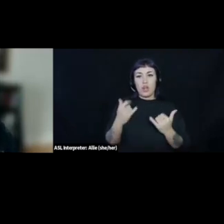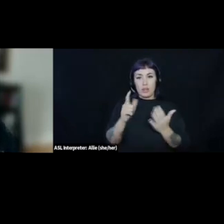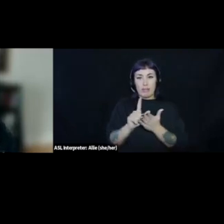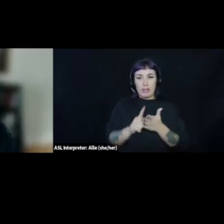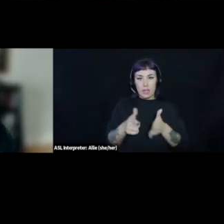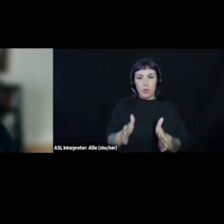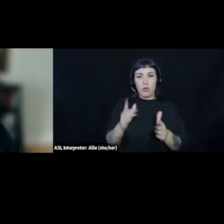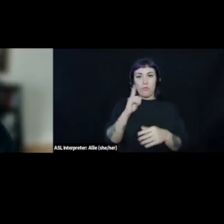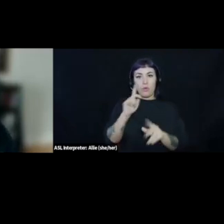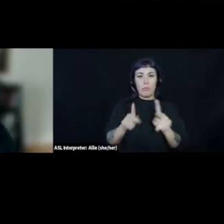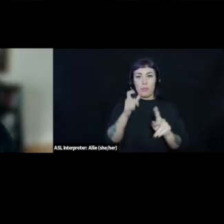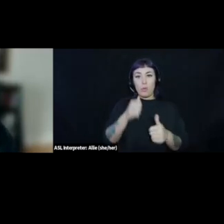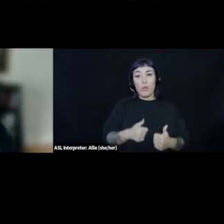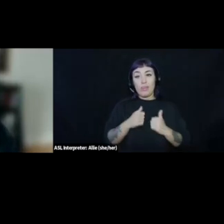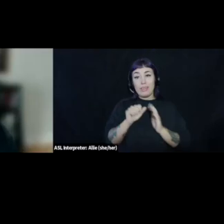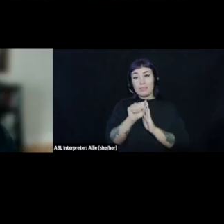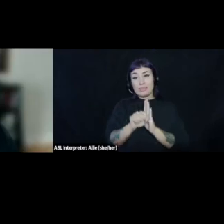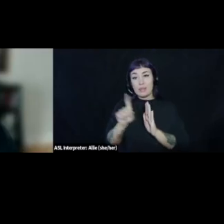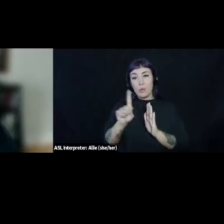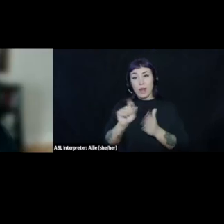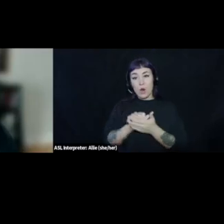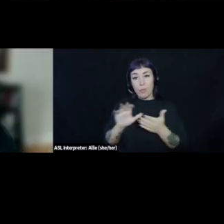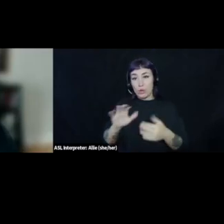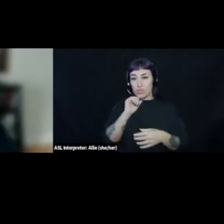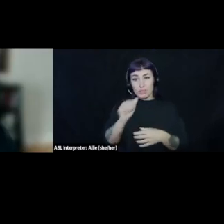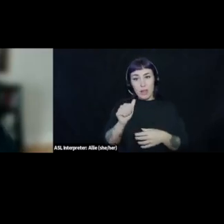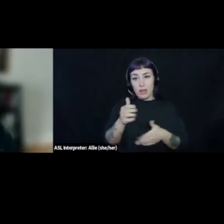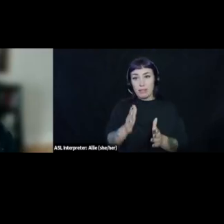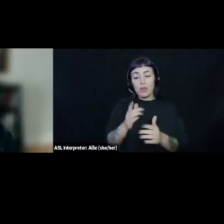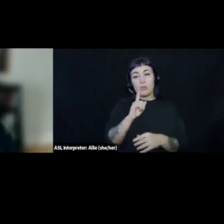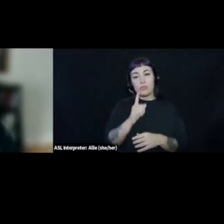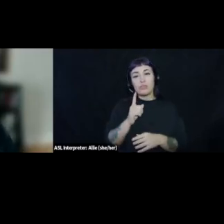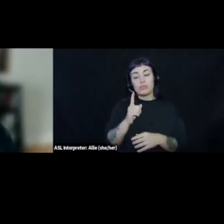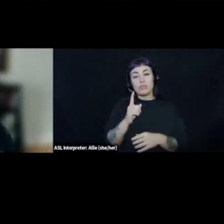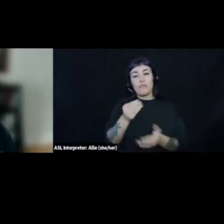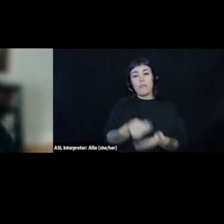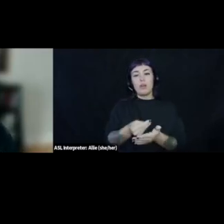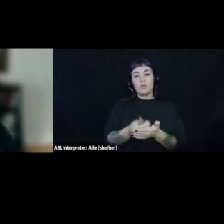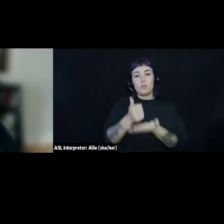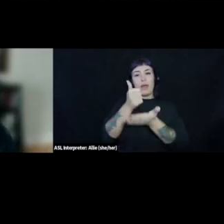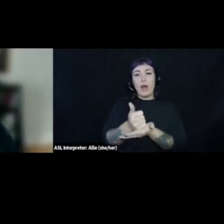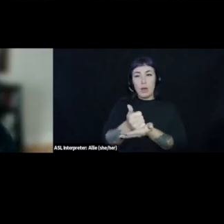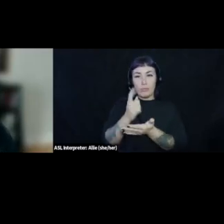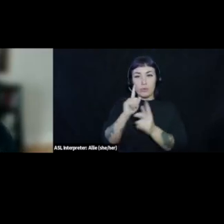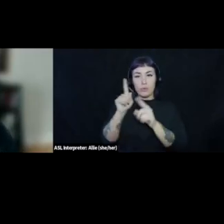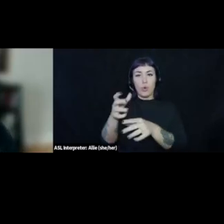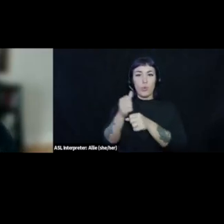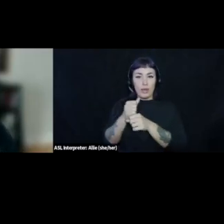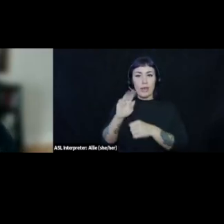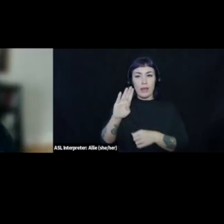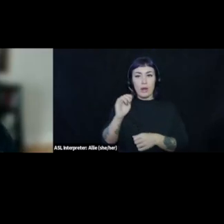legal. For folks who live in states where abortion is not legal, there are funds that can help you go get an abortion